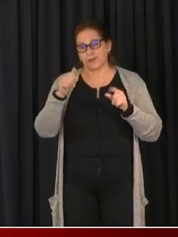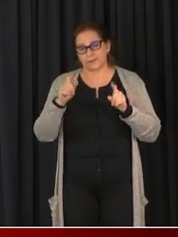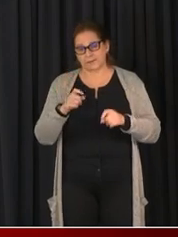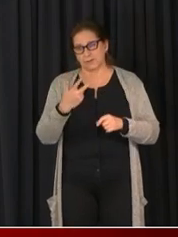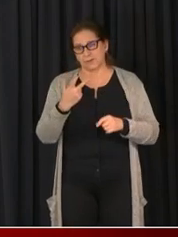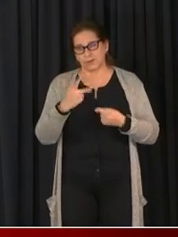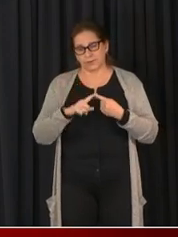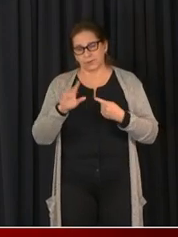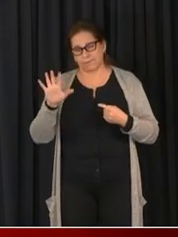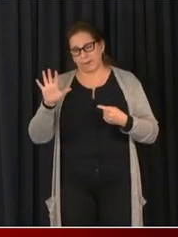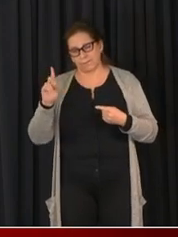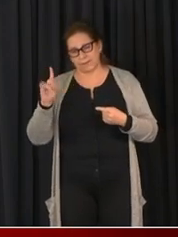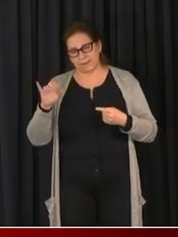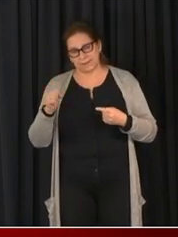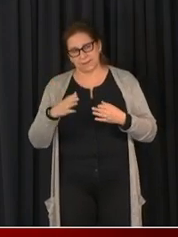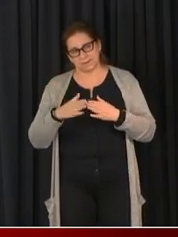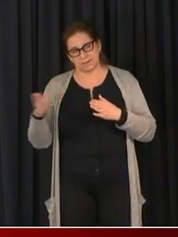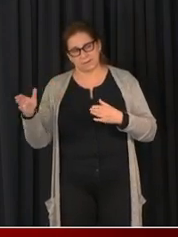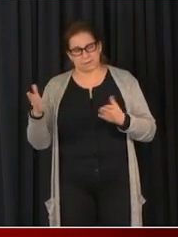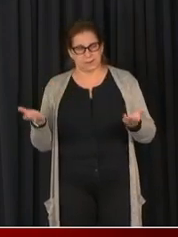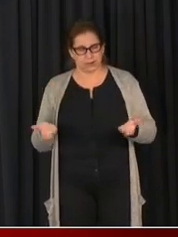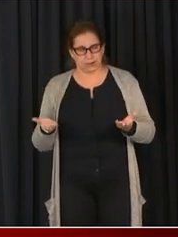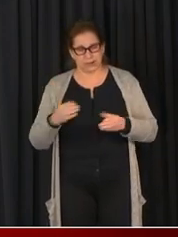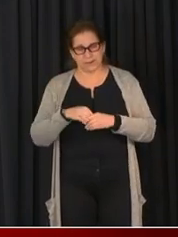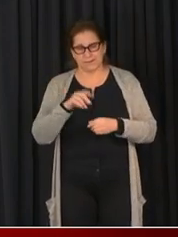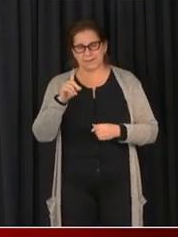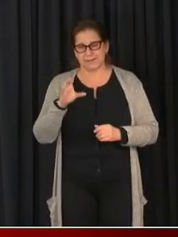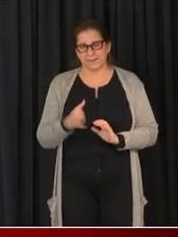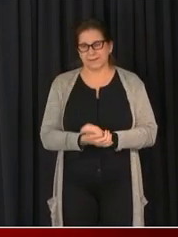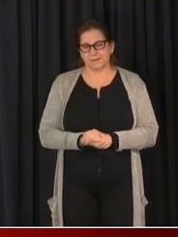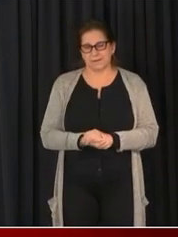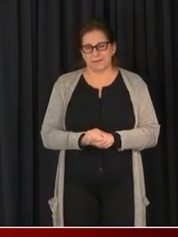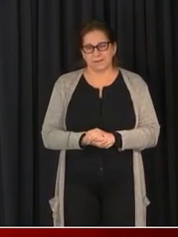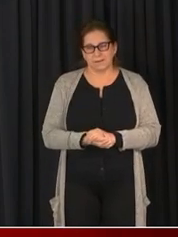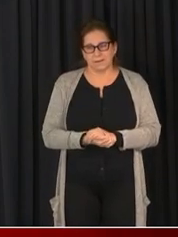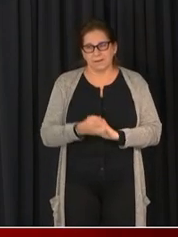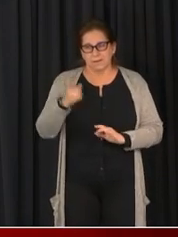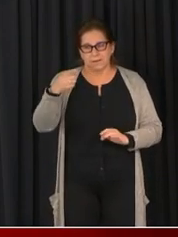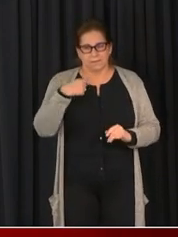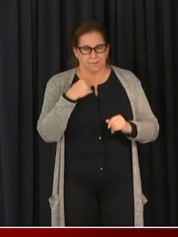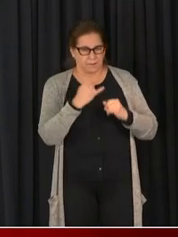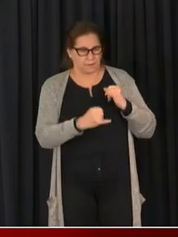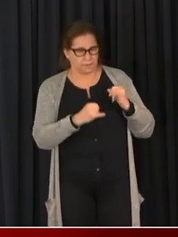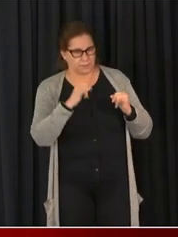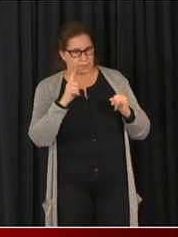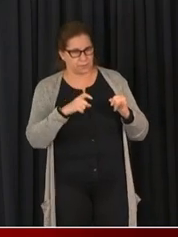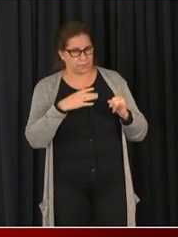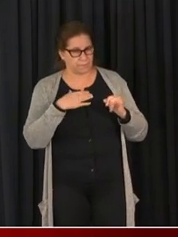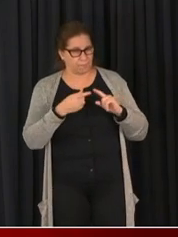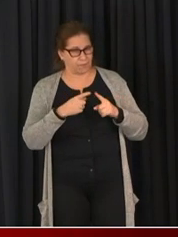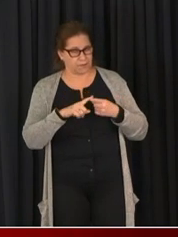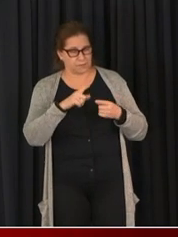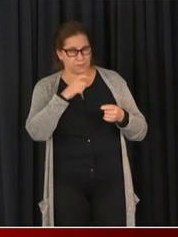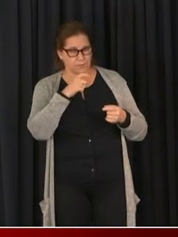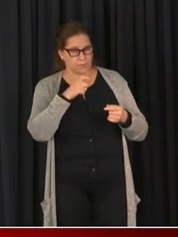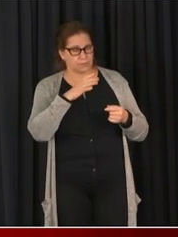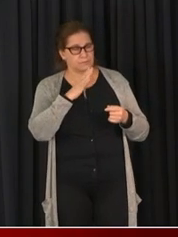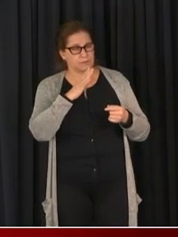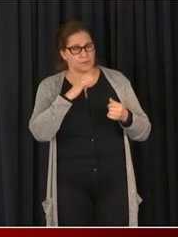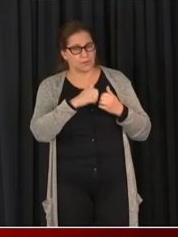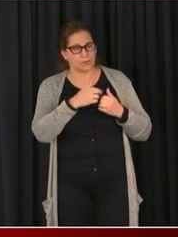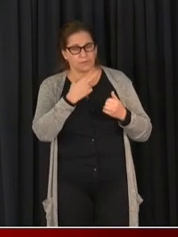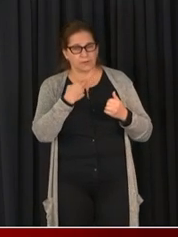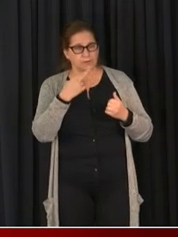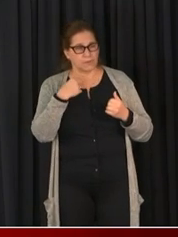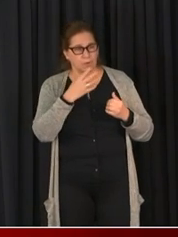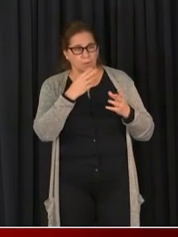return, or in the district. If I could just, one last question for a colleague who's talking to restaurant owners in the